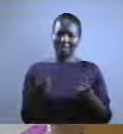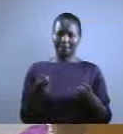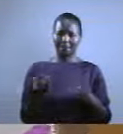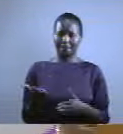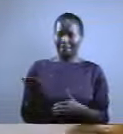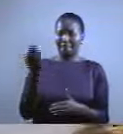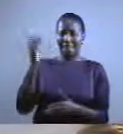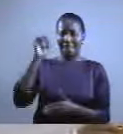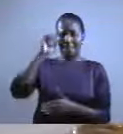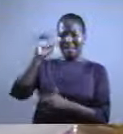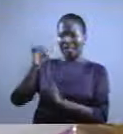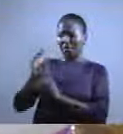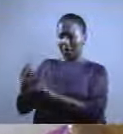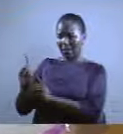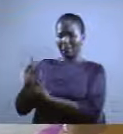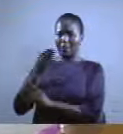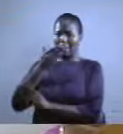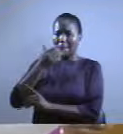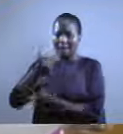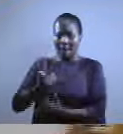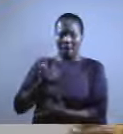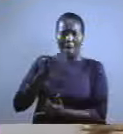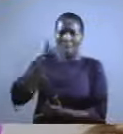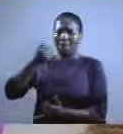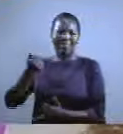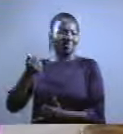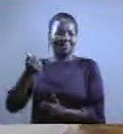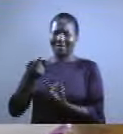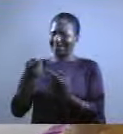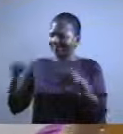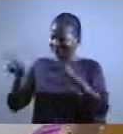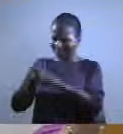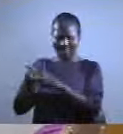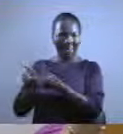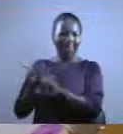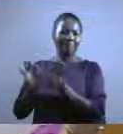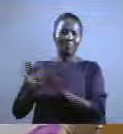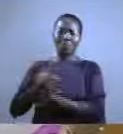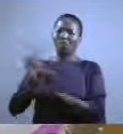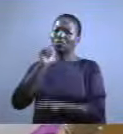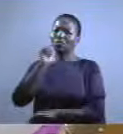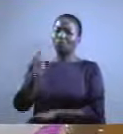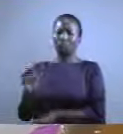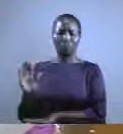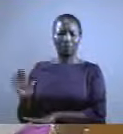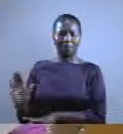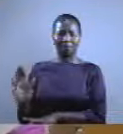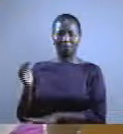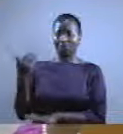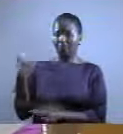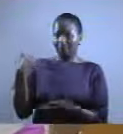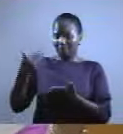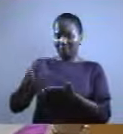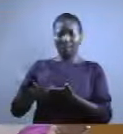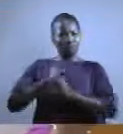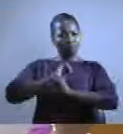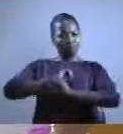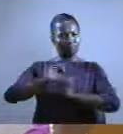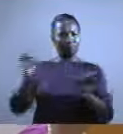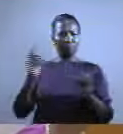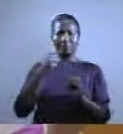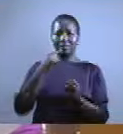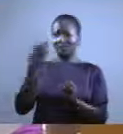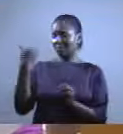than the system we have now is nonsensical. It is nonsensical. There was little or no potential for excellence within the